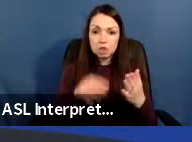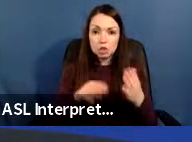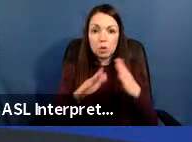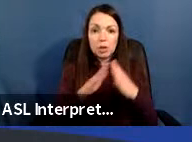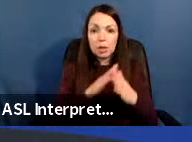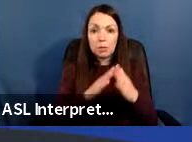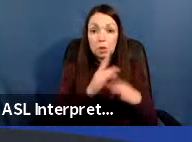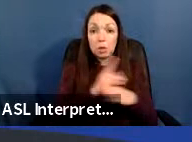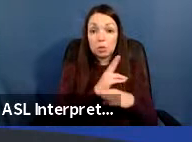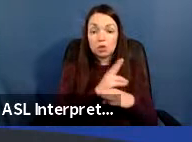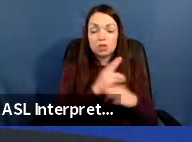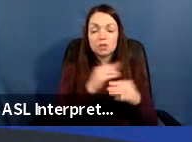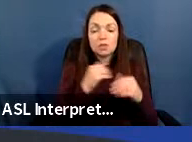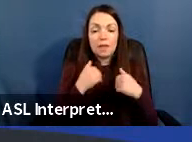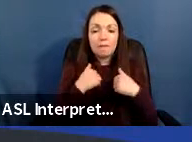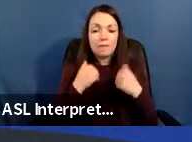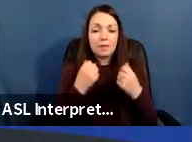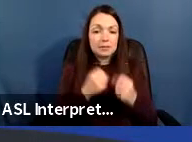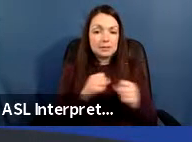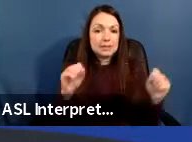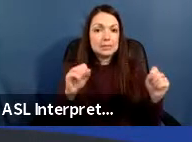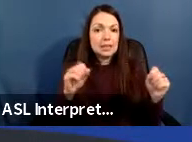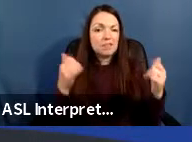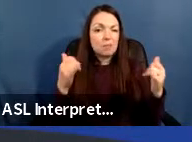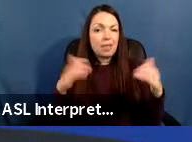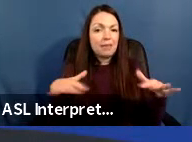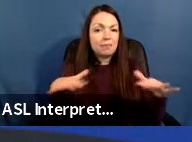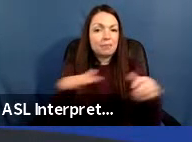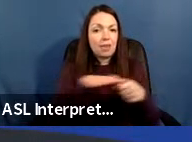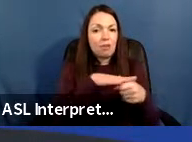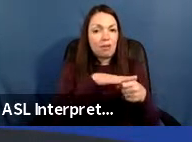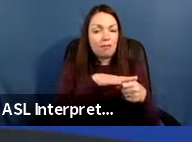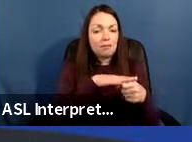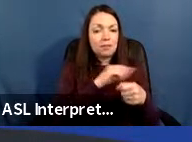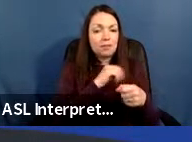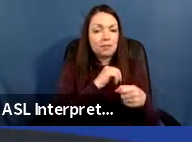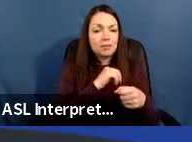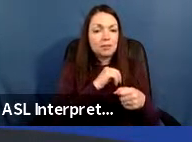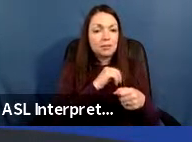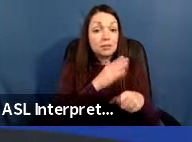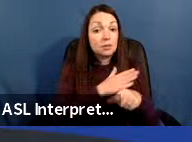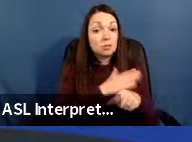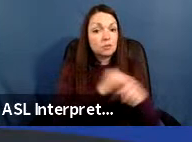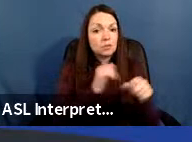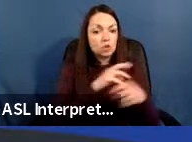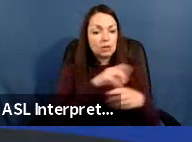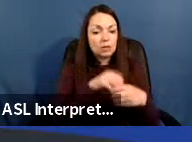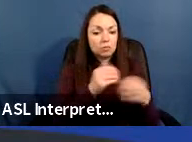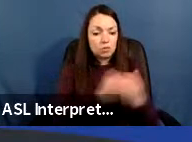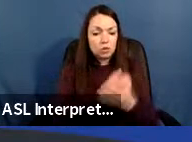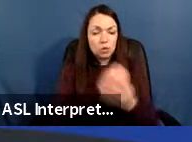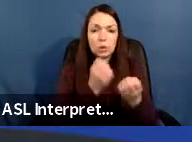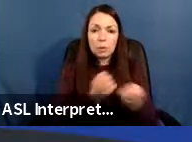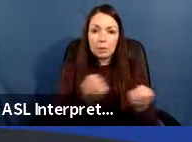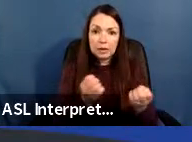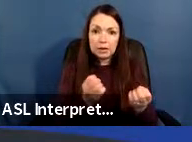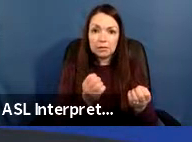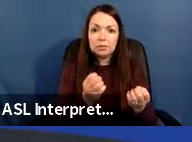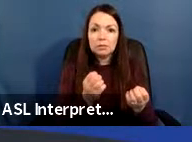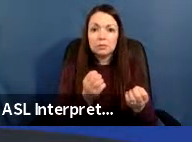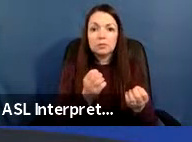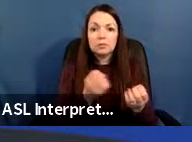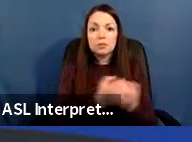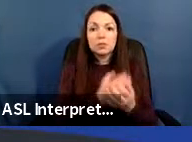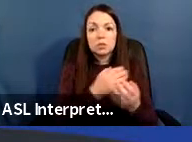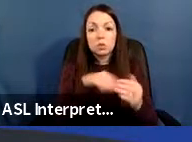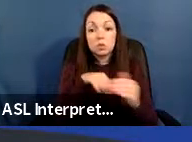community users have a safe play area. These improvements can include new equipment, including new